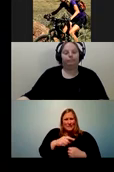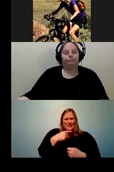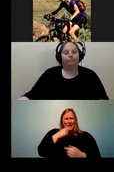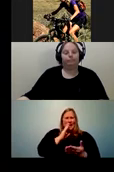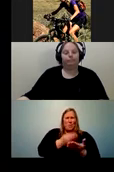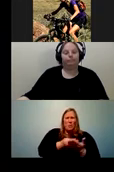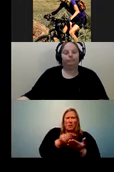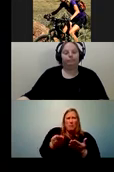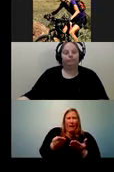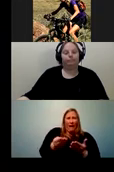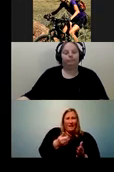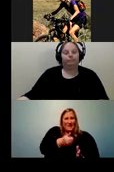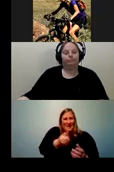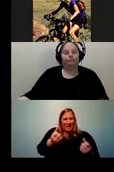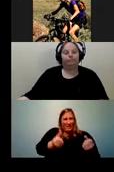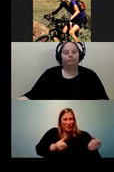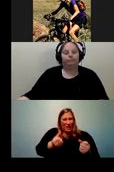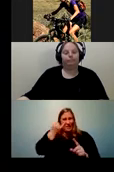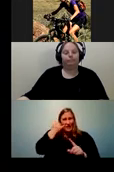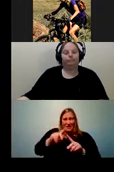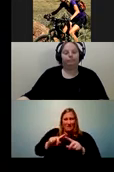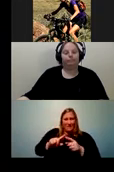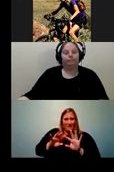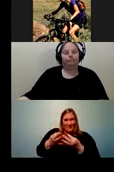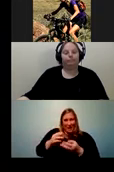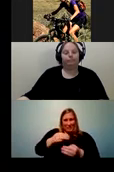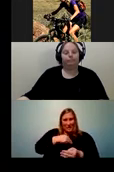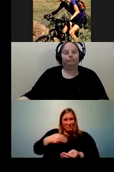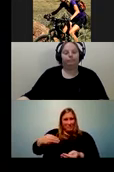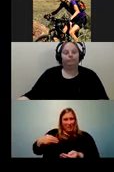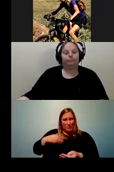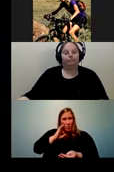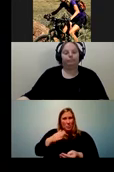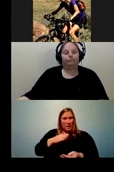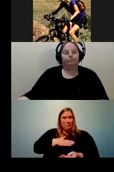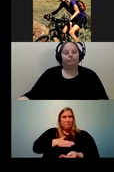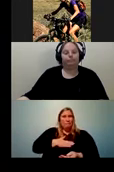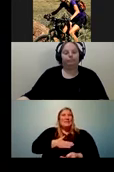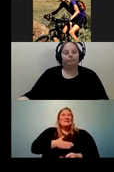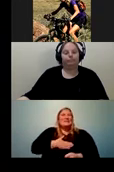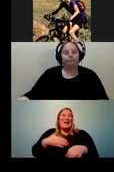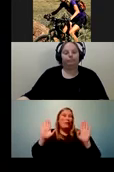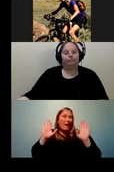meant a family member would be sacrificed for the greater good.